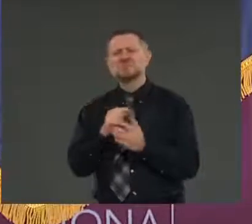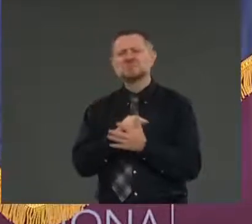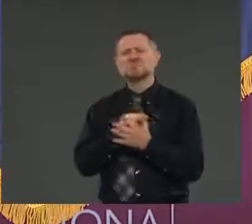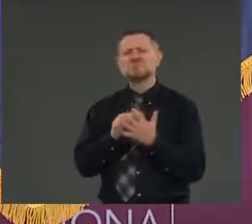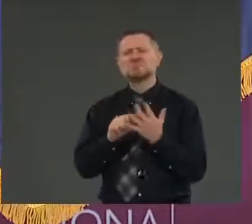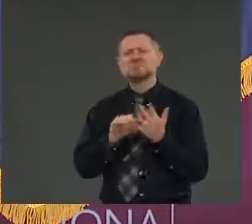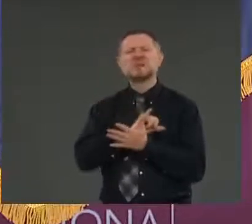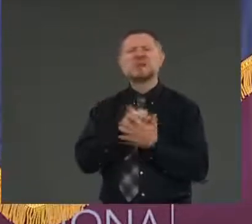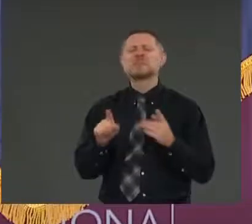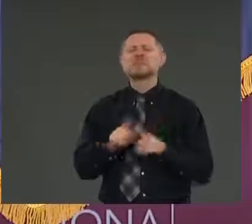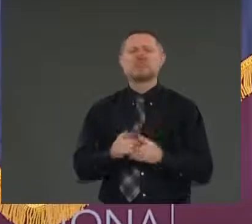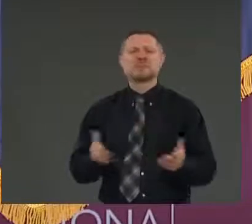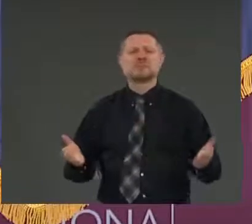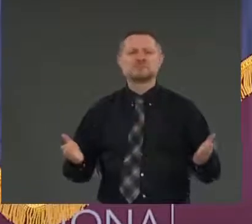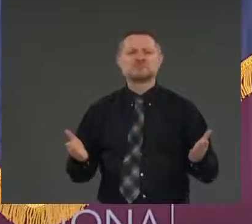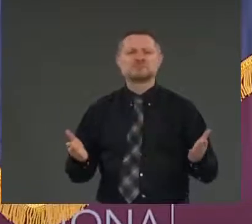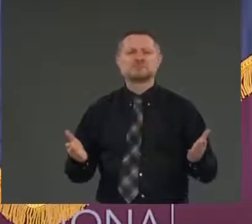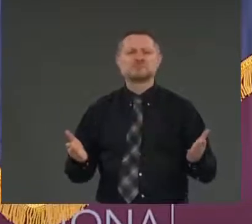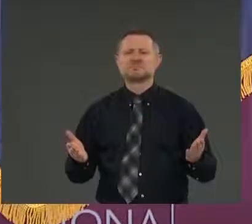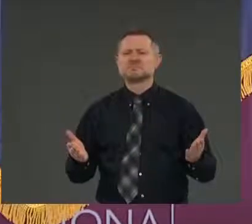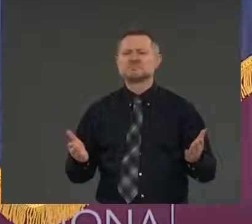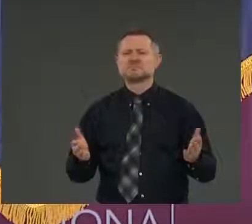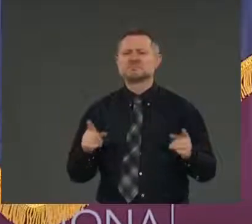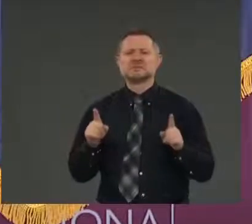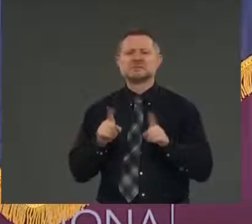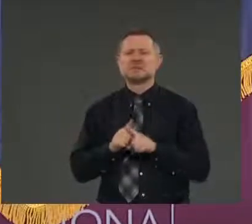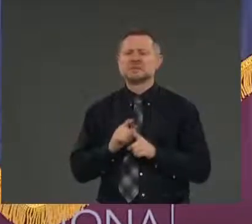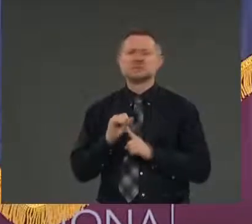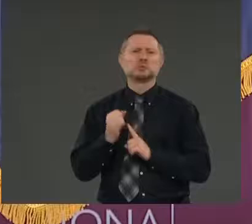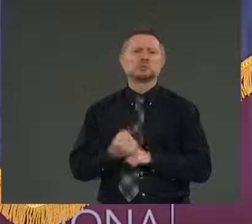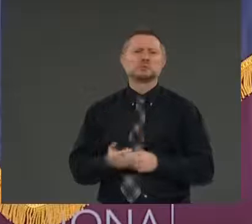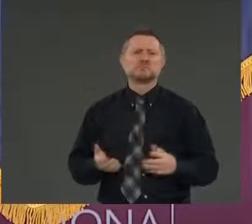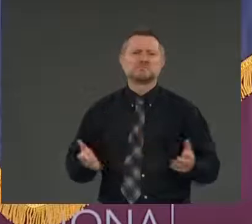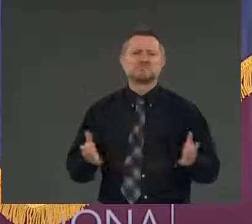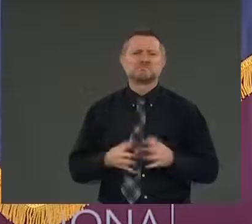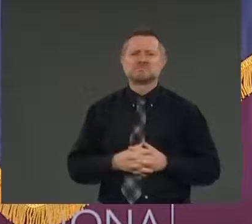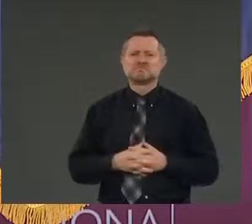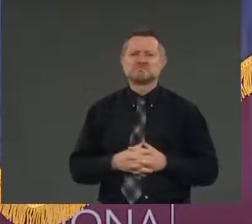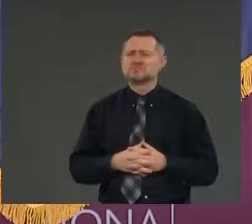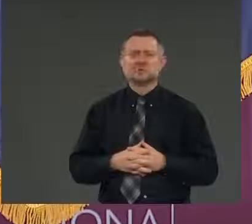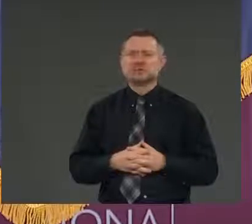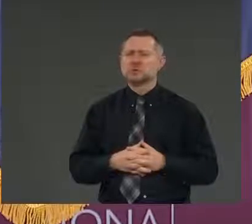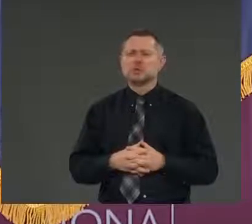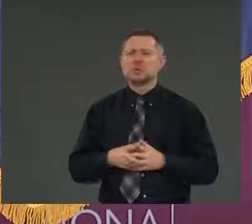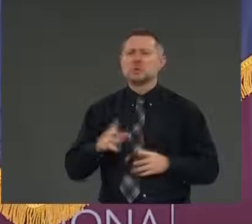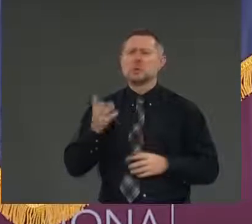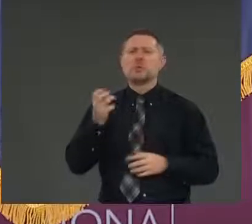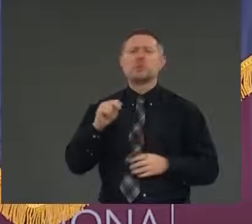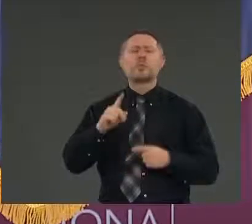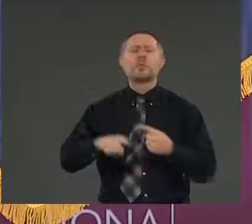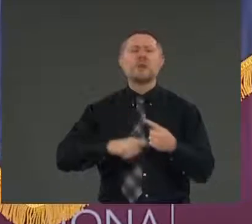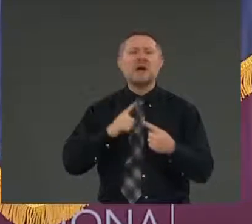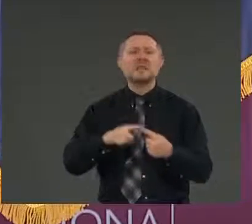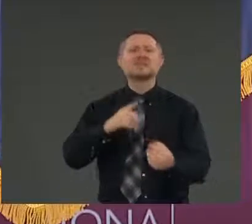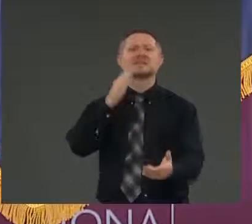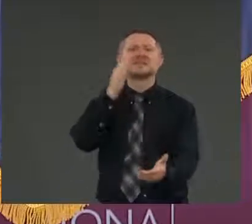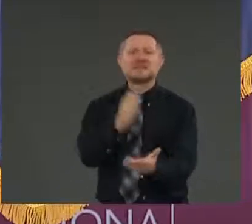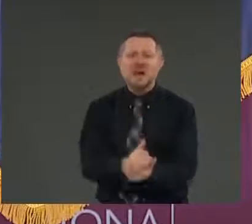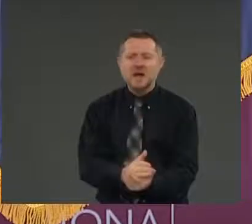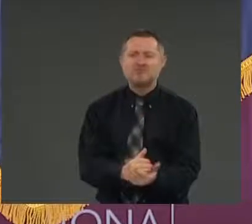the same exact situation. And when does it change? It's not like a situation that you can't